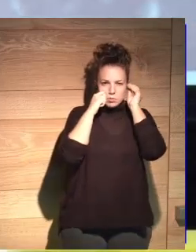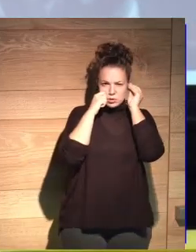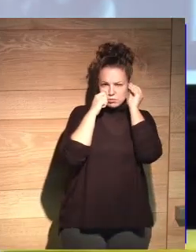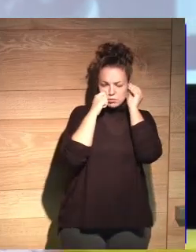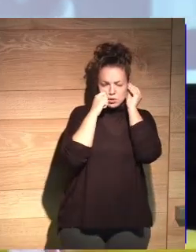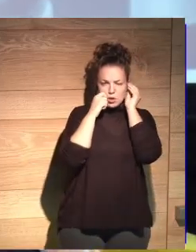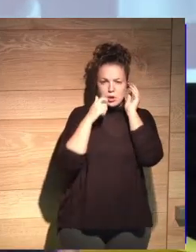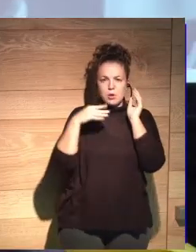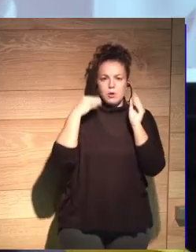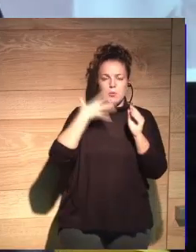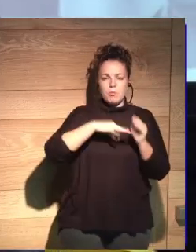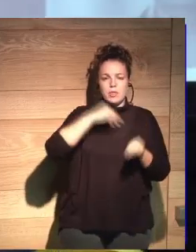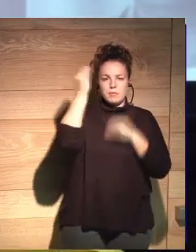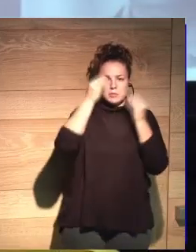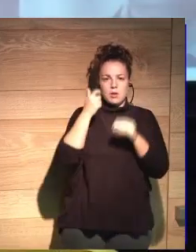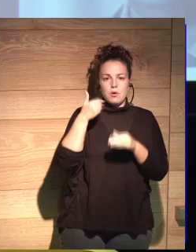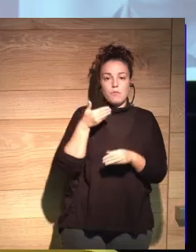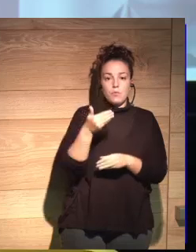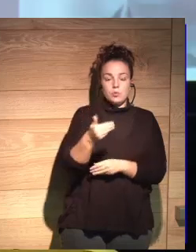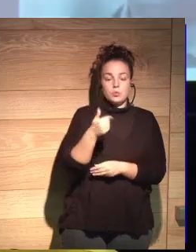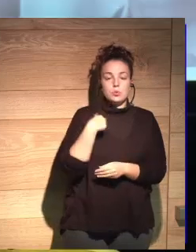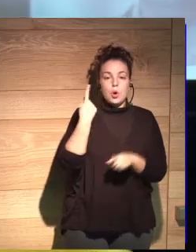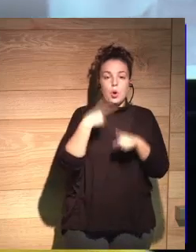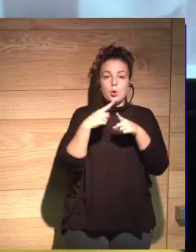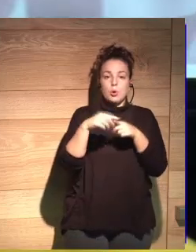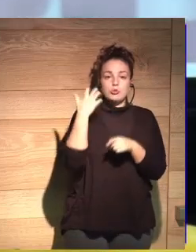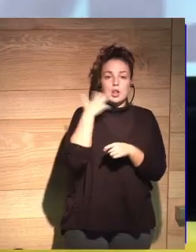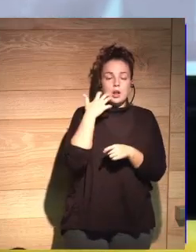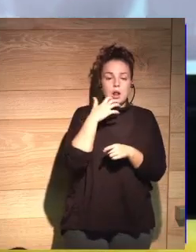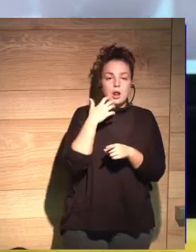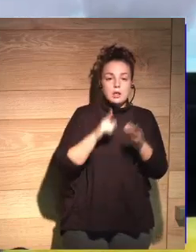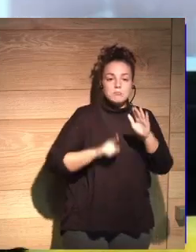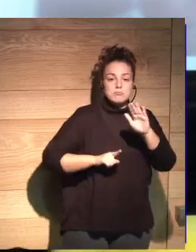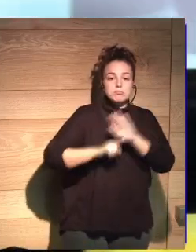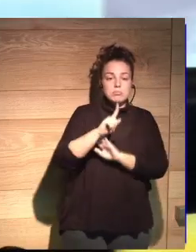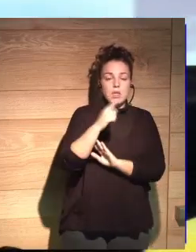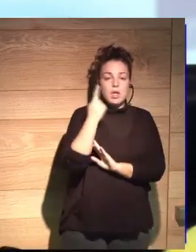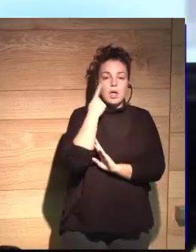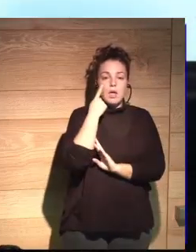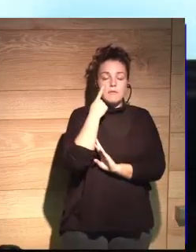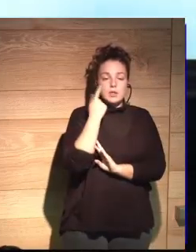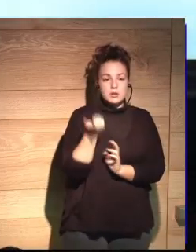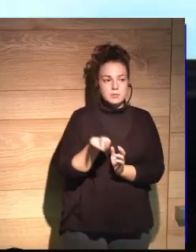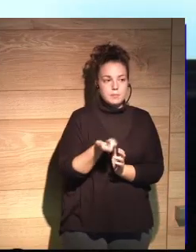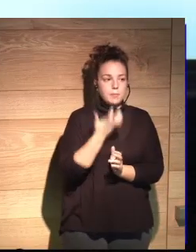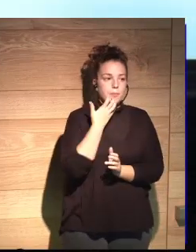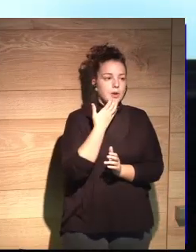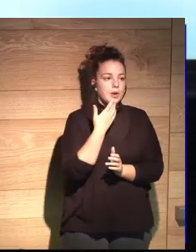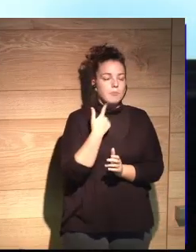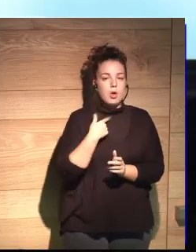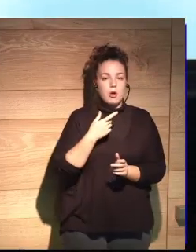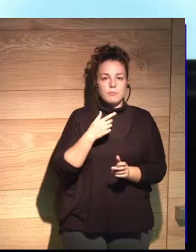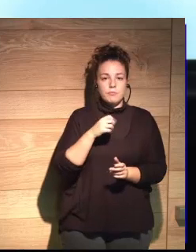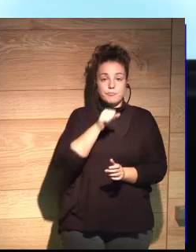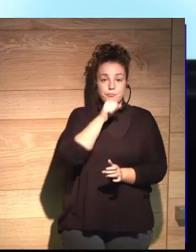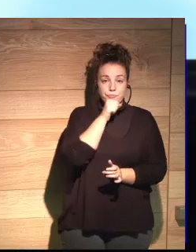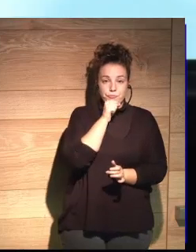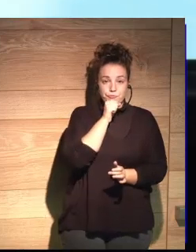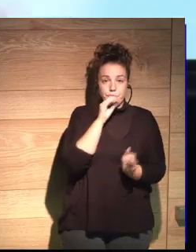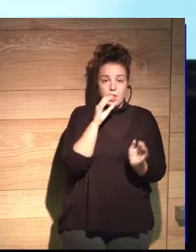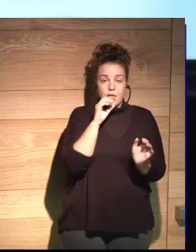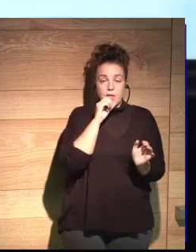things about biology, like aging, like forgetfulness. But there is also an element of collective enhancement. Wikipedia